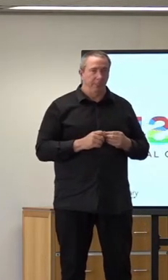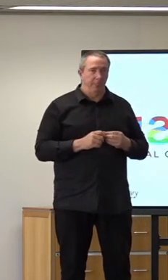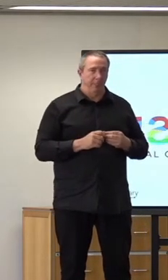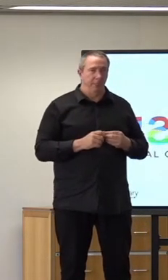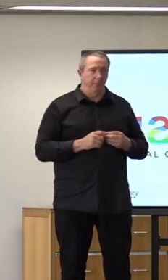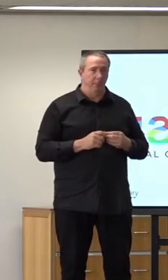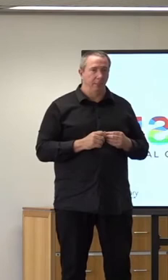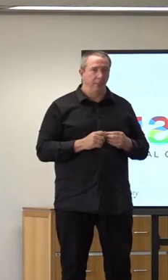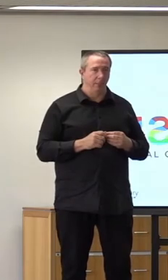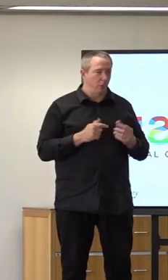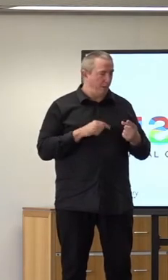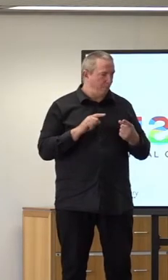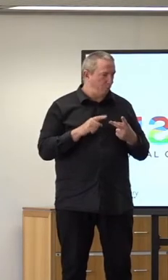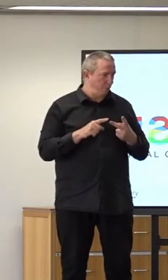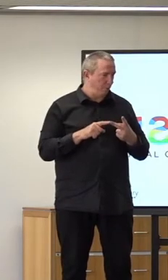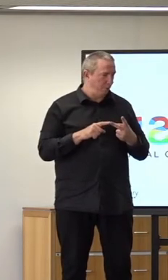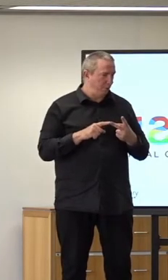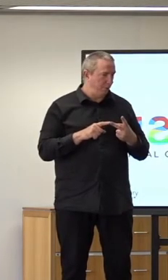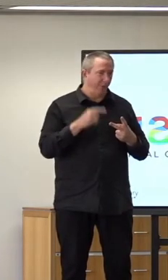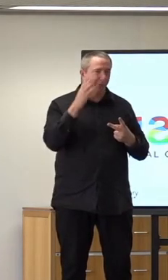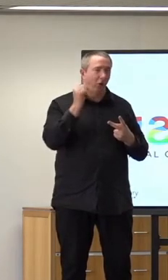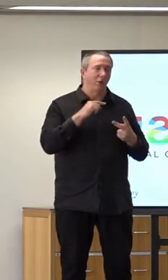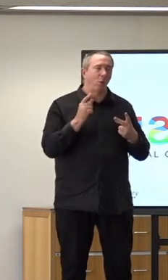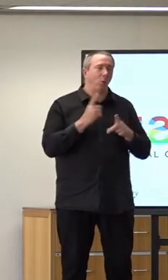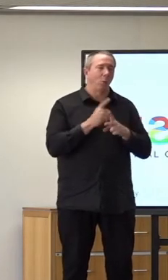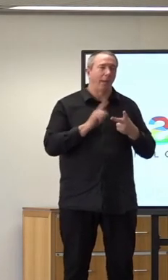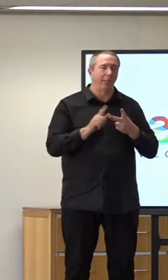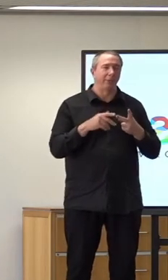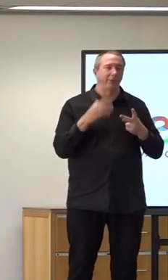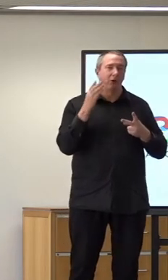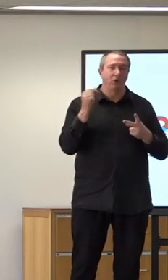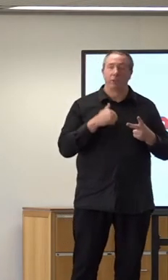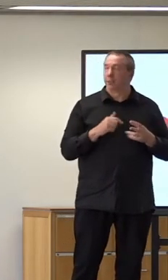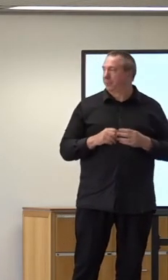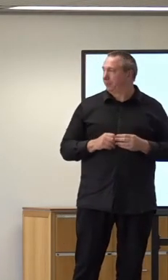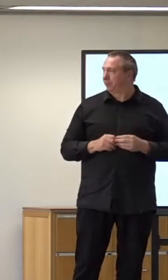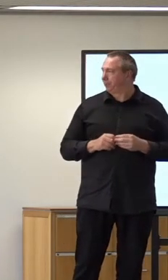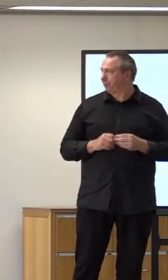I had a second point, but I've forgotten it. I'll come back. I mean,